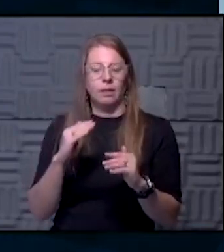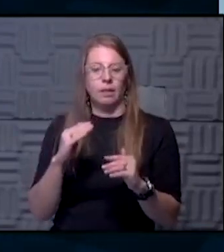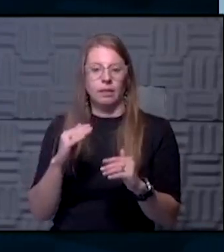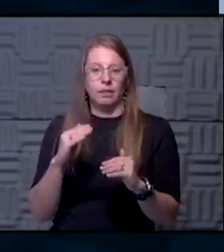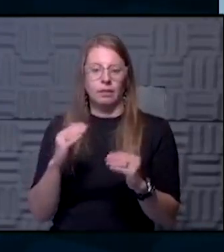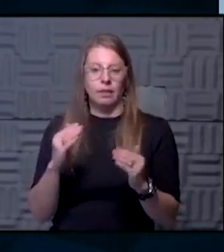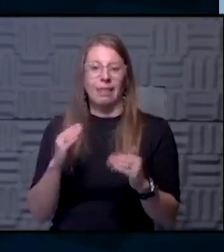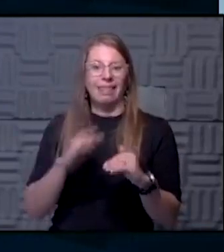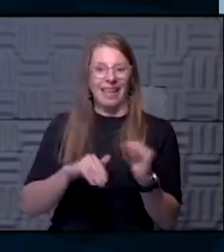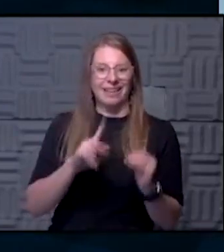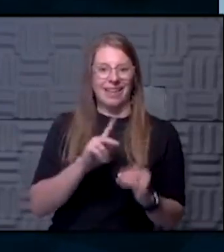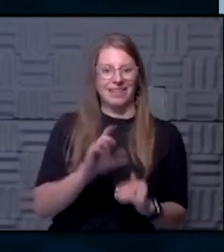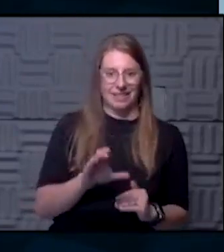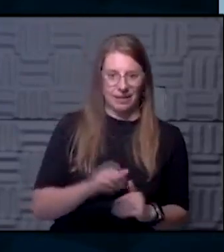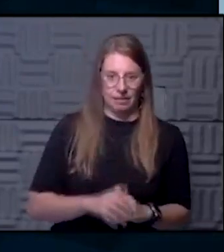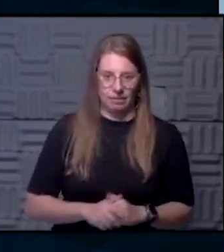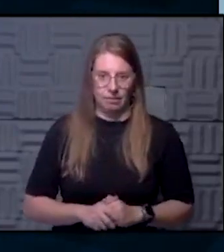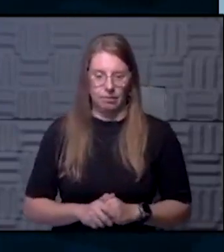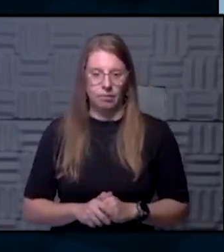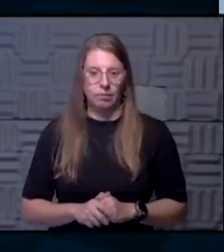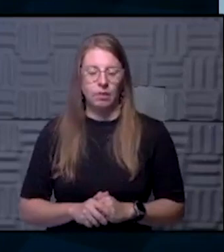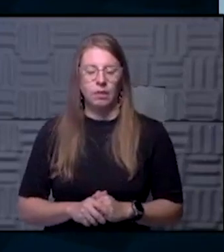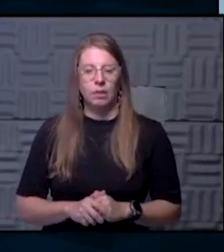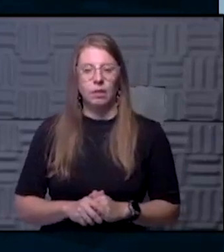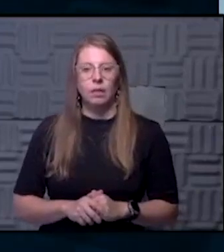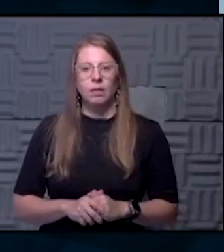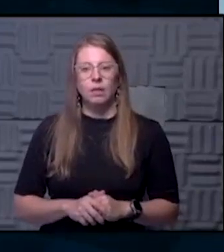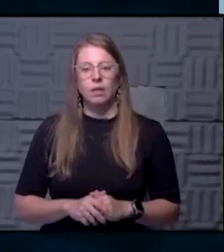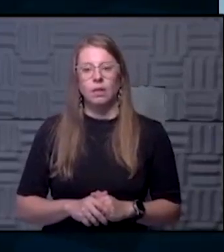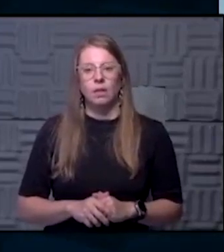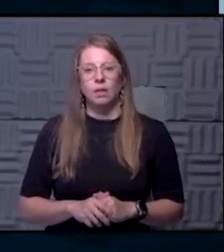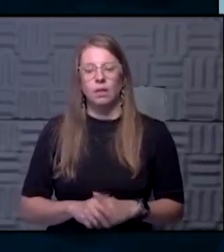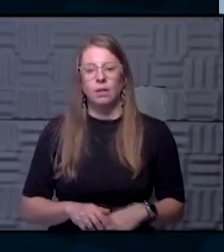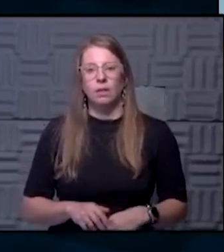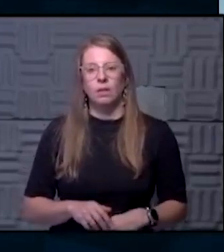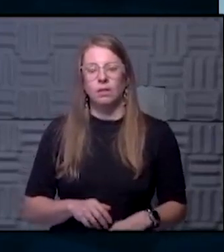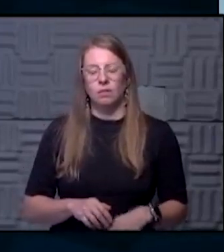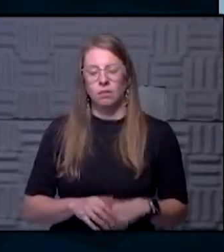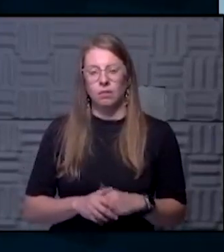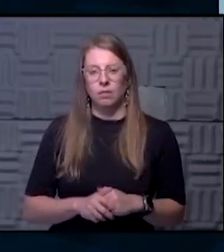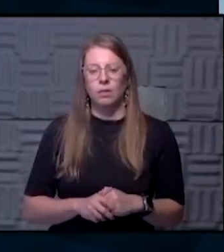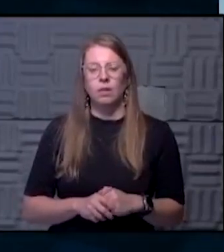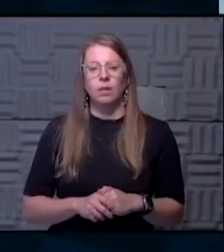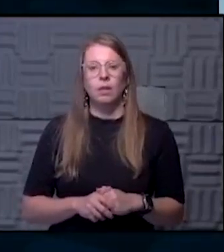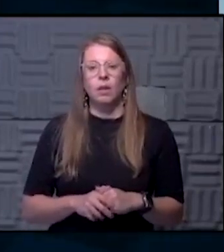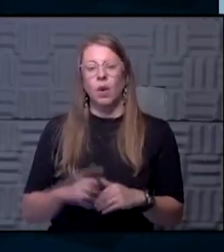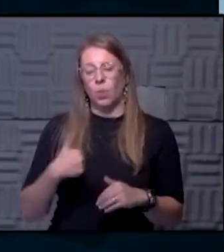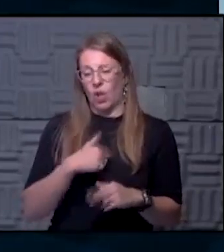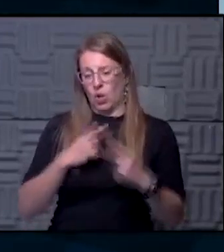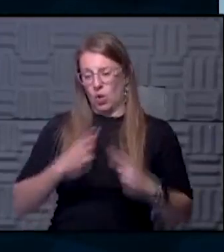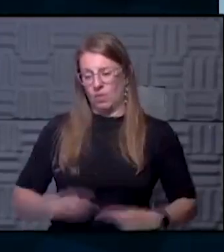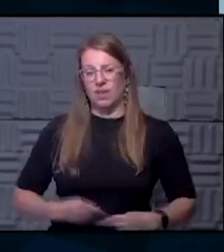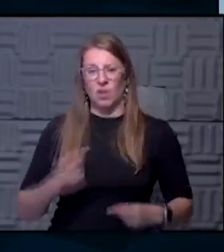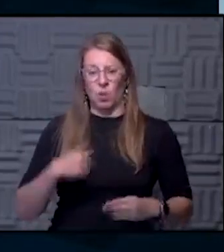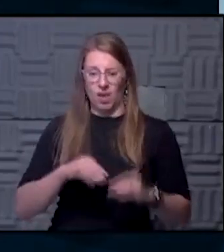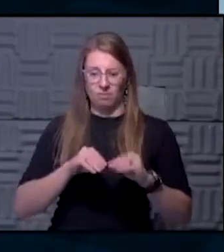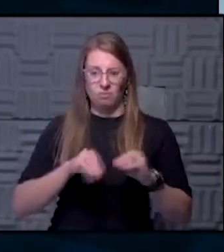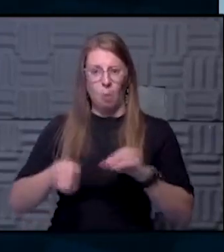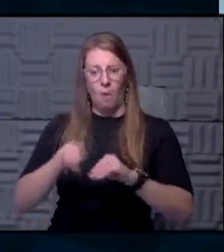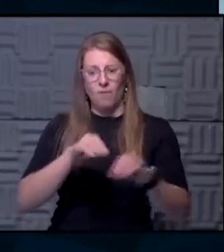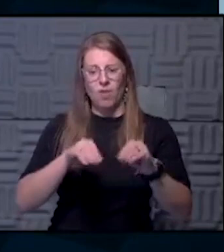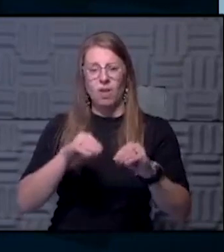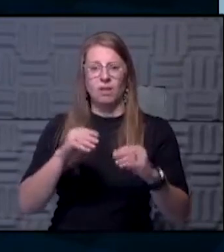Kansas City. So we're humans and we're mobile, and that's the problem. Is we love to mix together, and